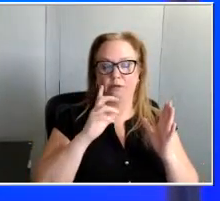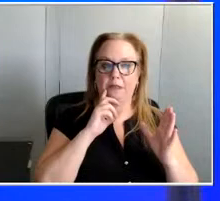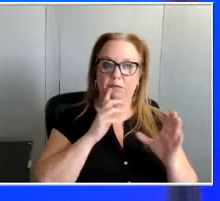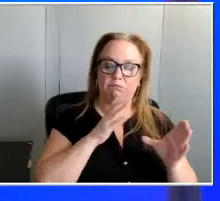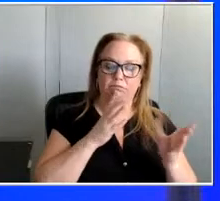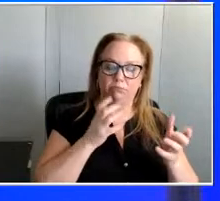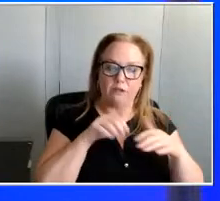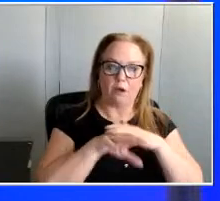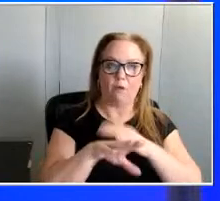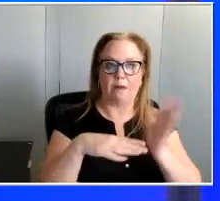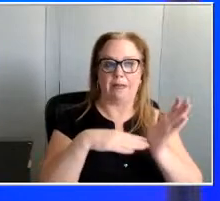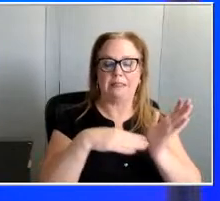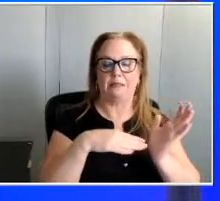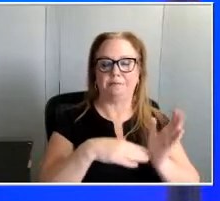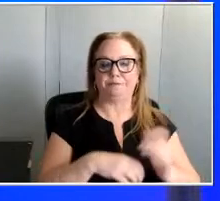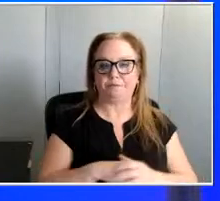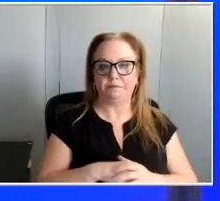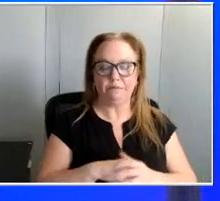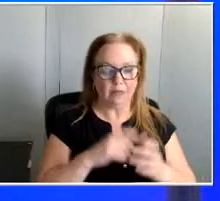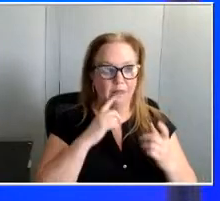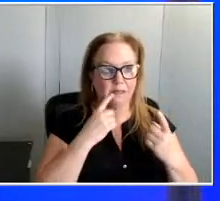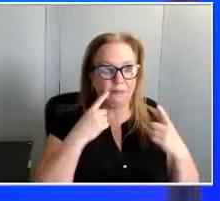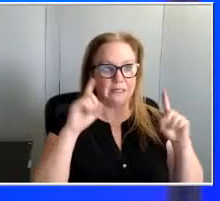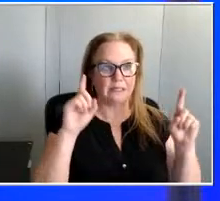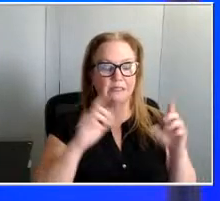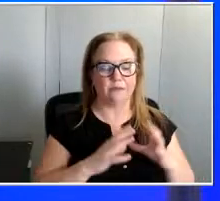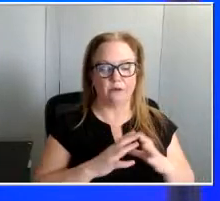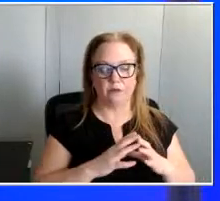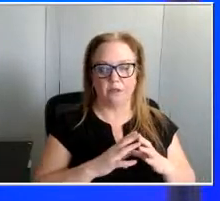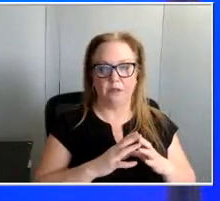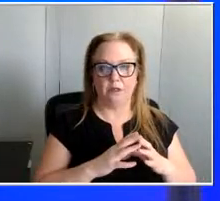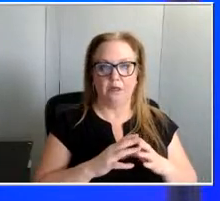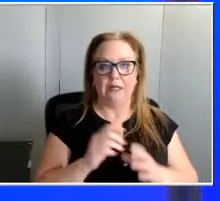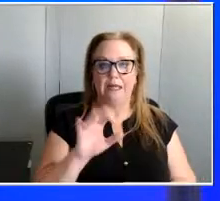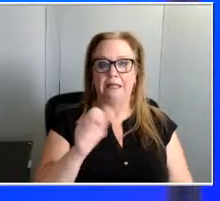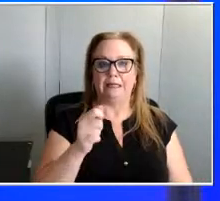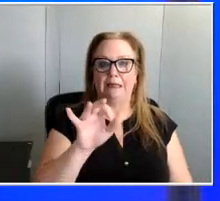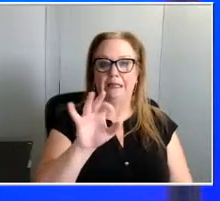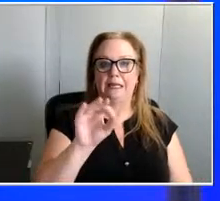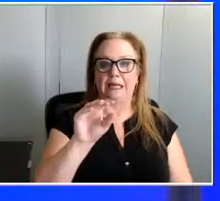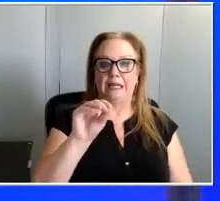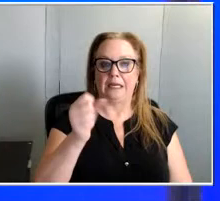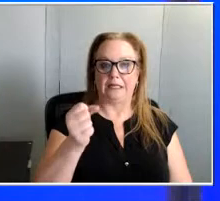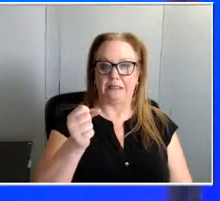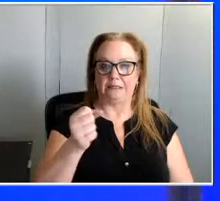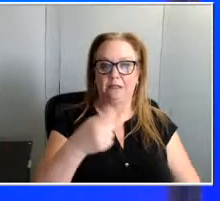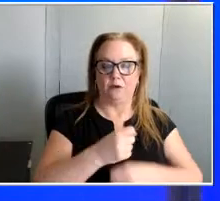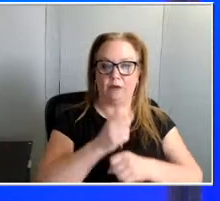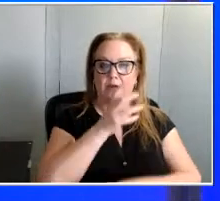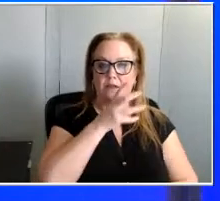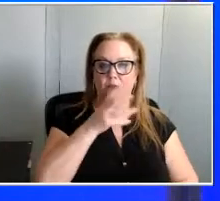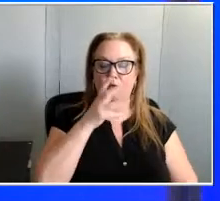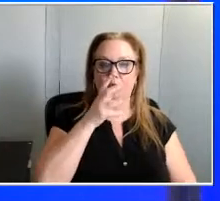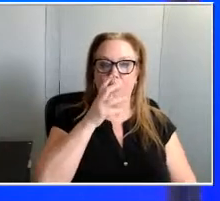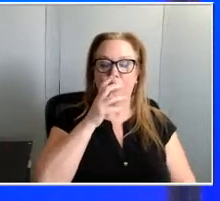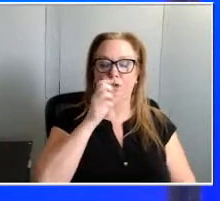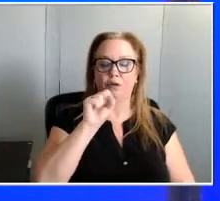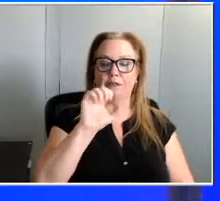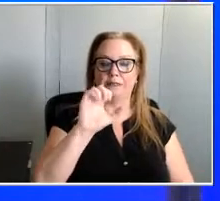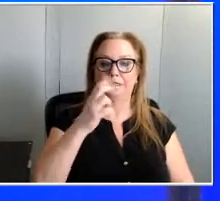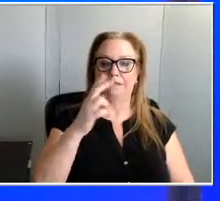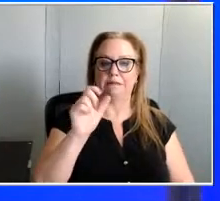career. And that's been very successful. And then even in the 90s, creating the Rural Scholars Program, looking at how could